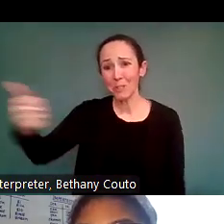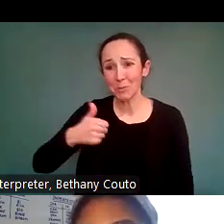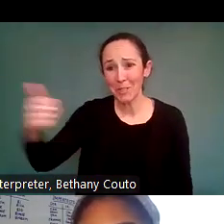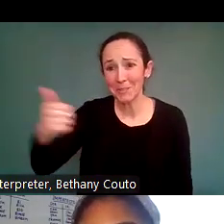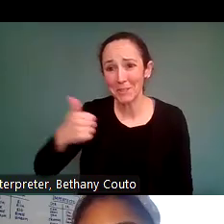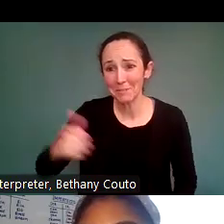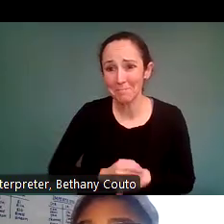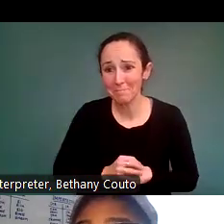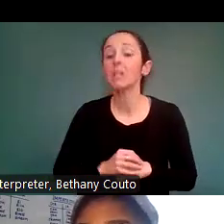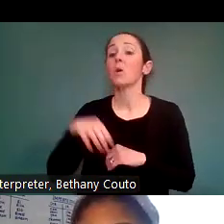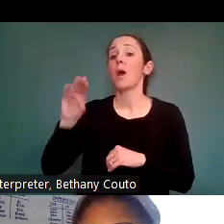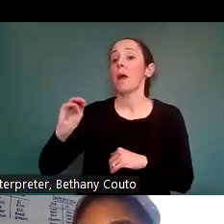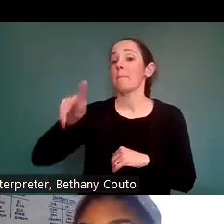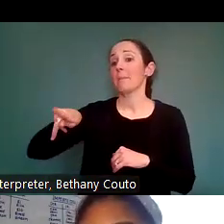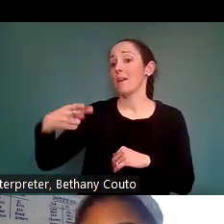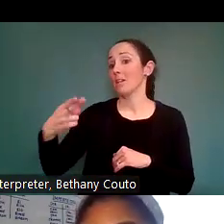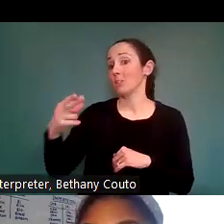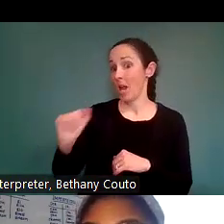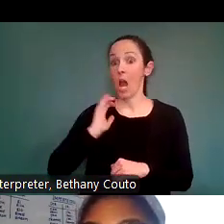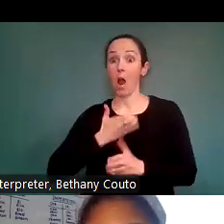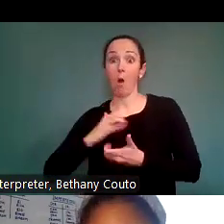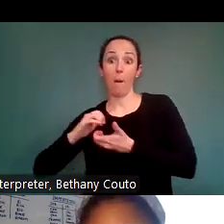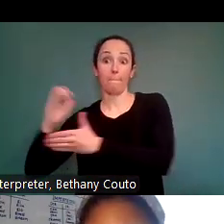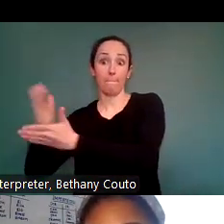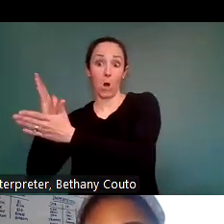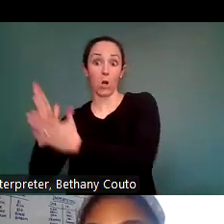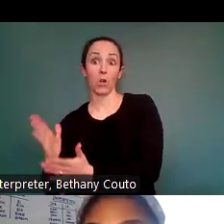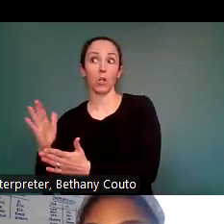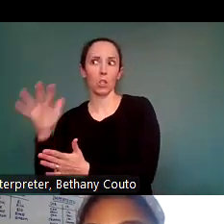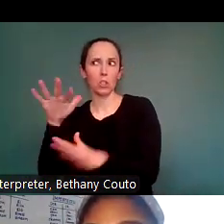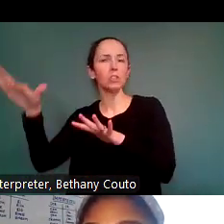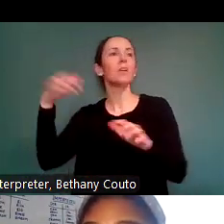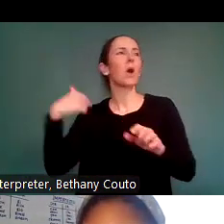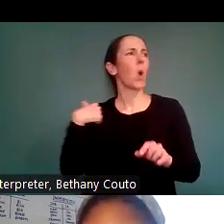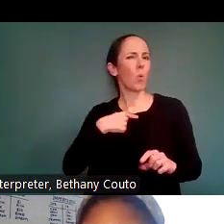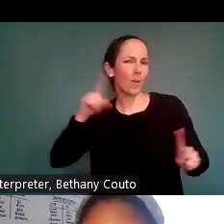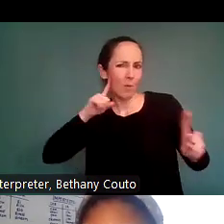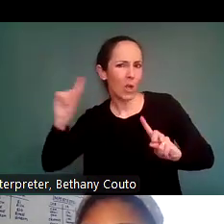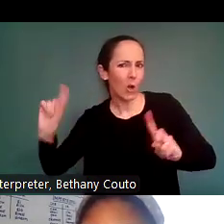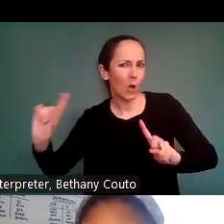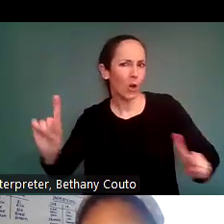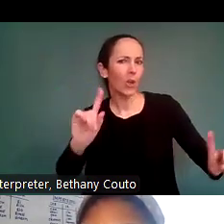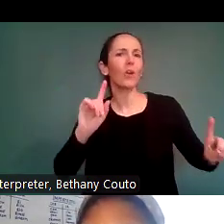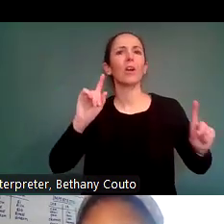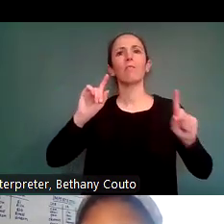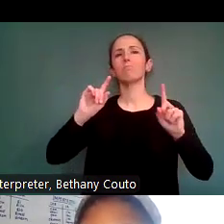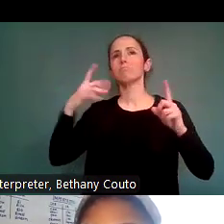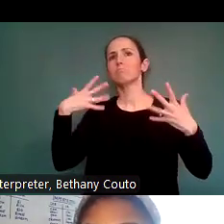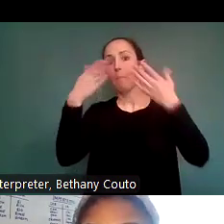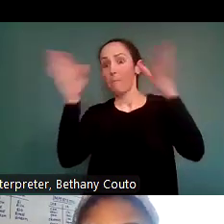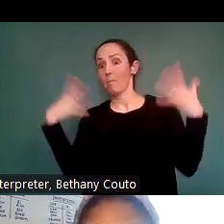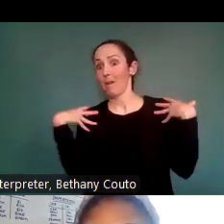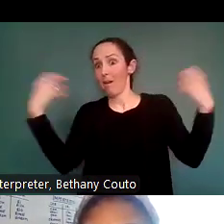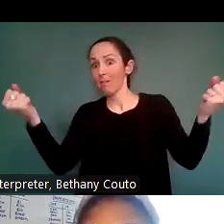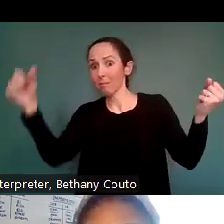that MPHA, along with some of our partners, had been hearing over and over again from some of our regional public health partners that do work